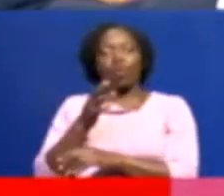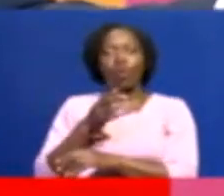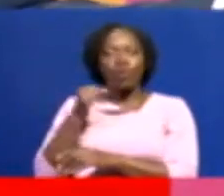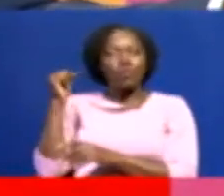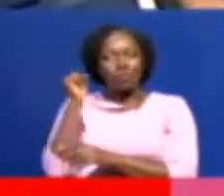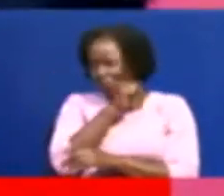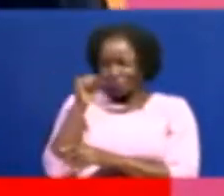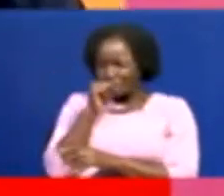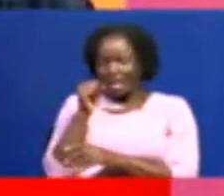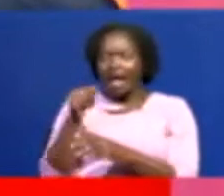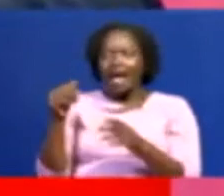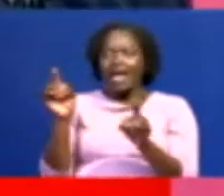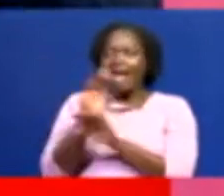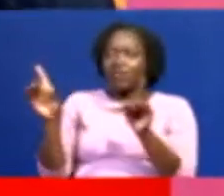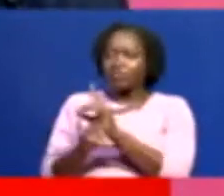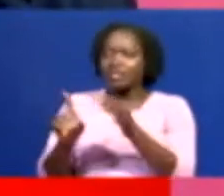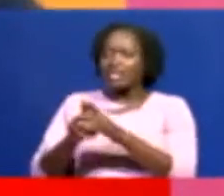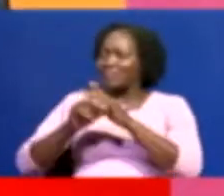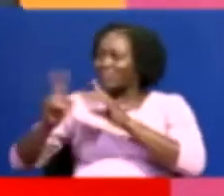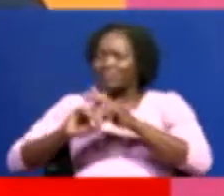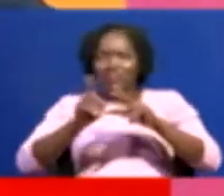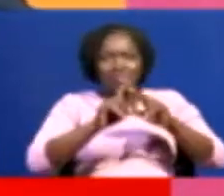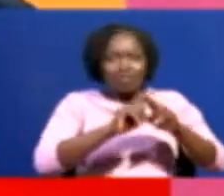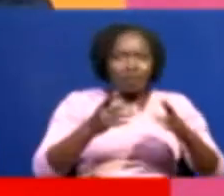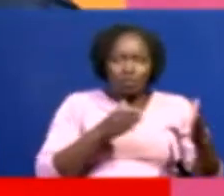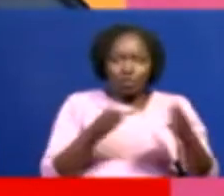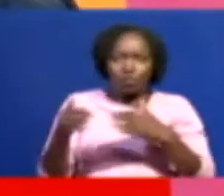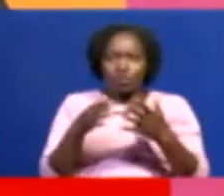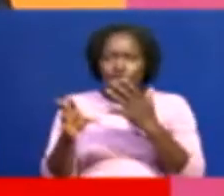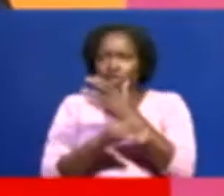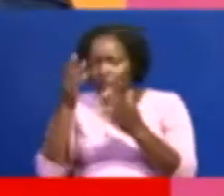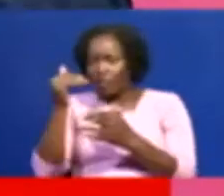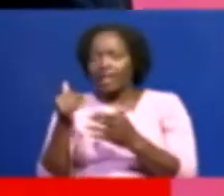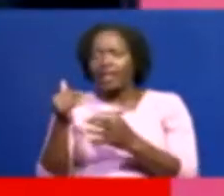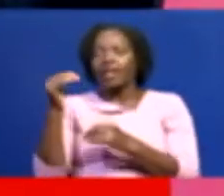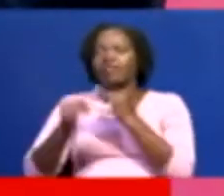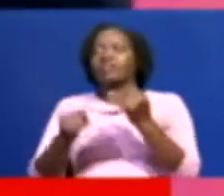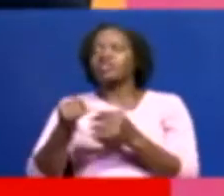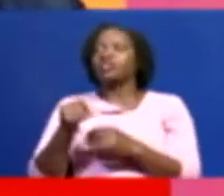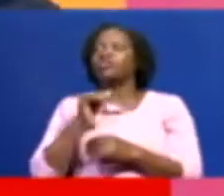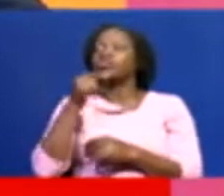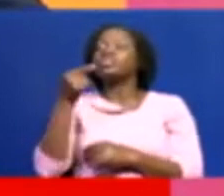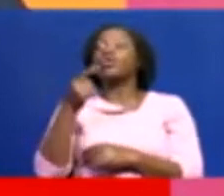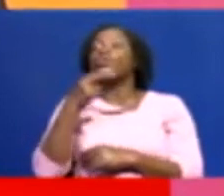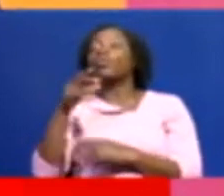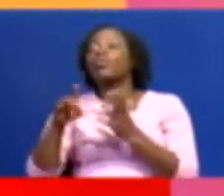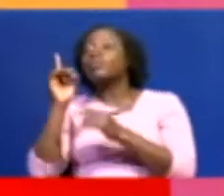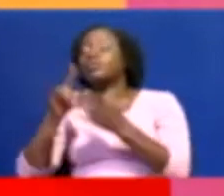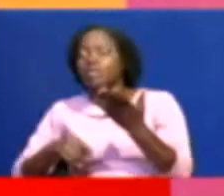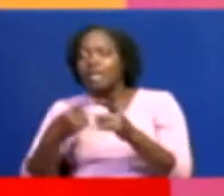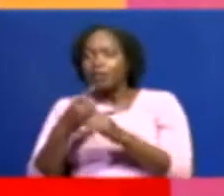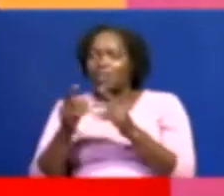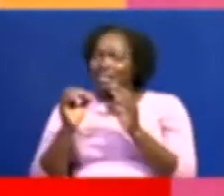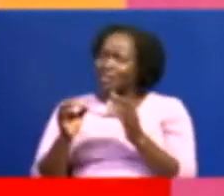running helter-skelter, mm. that is where people get an opportunity to loot, because at the end of the day, you will not say who did what. Mm-hmm. But if we